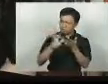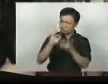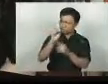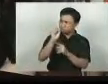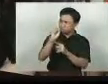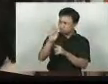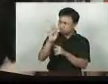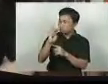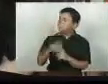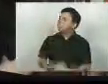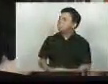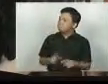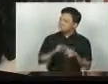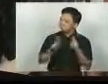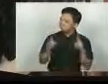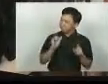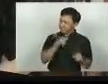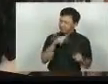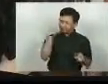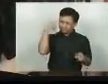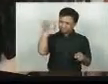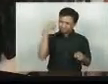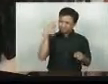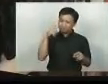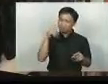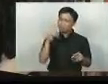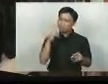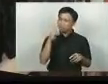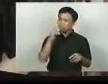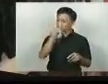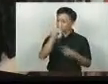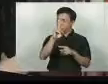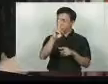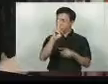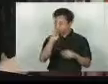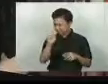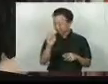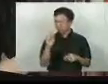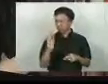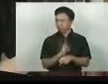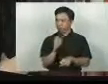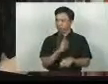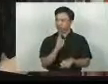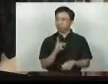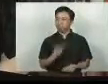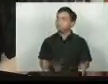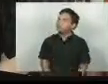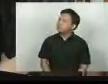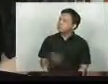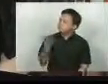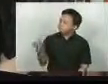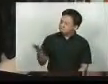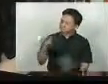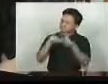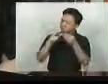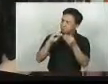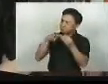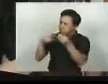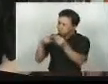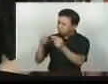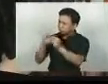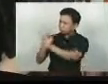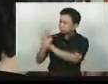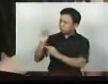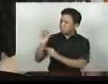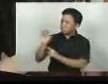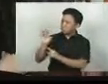for the Internal Revenue System in the States. Okay, you say that MYOB,